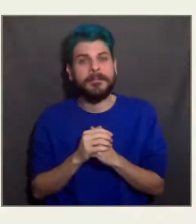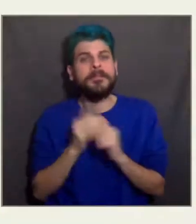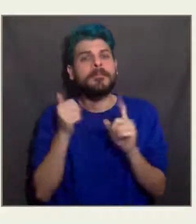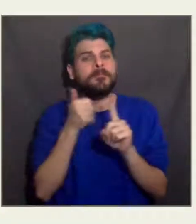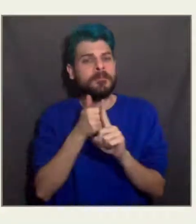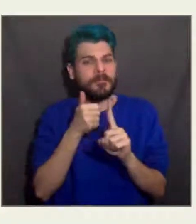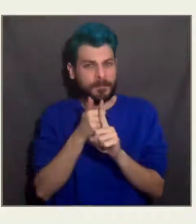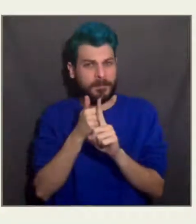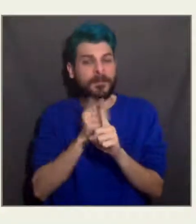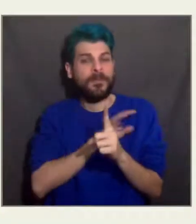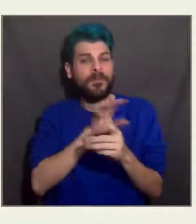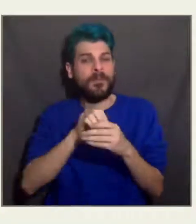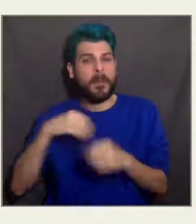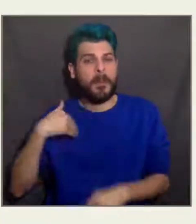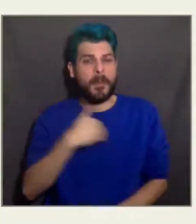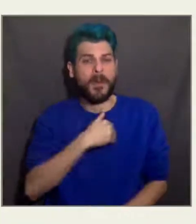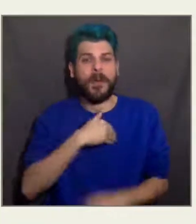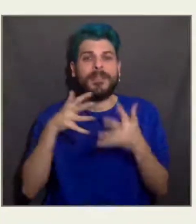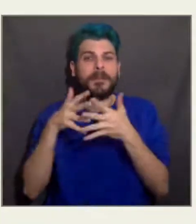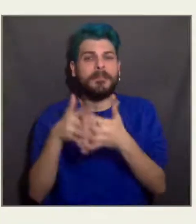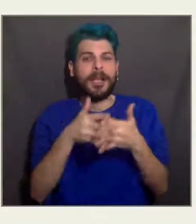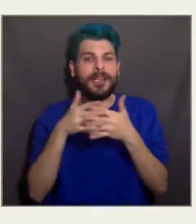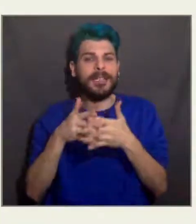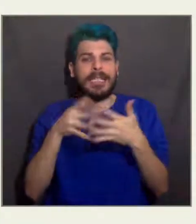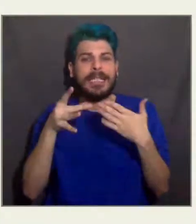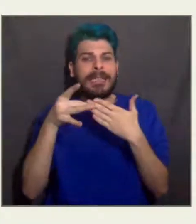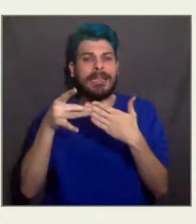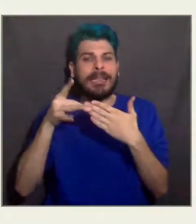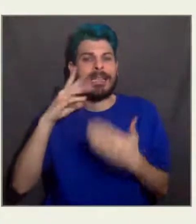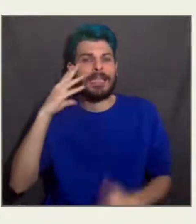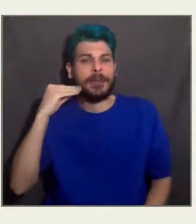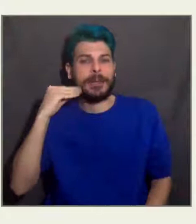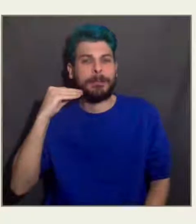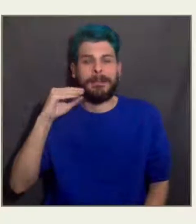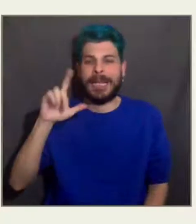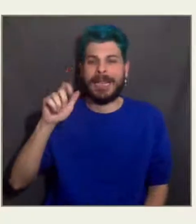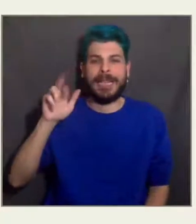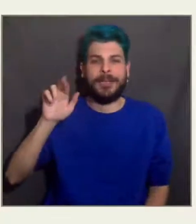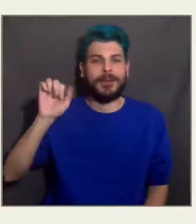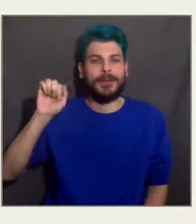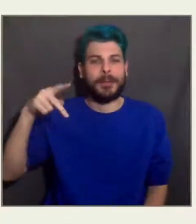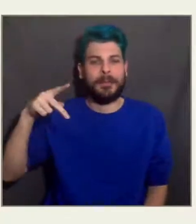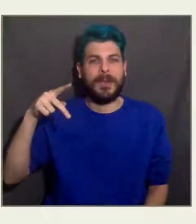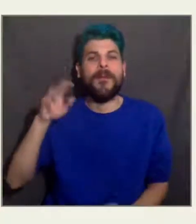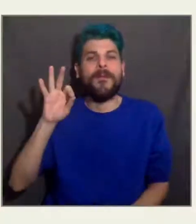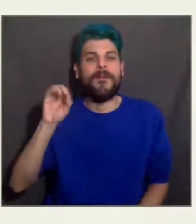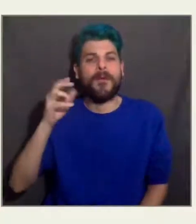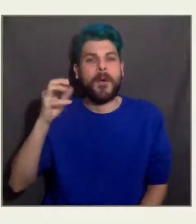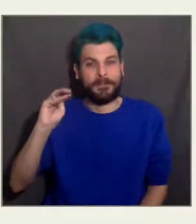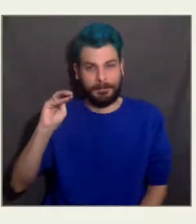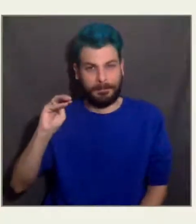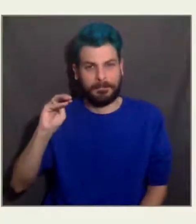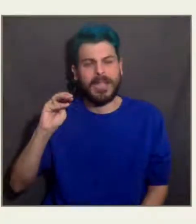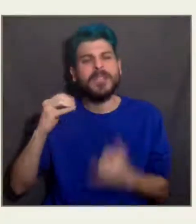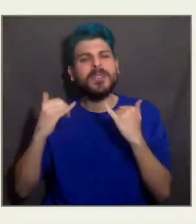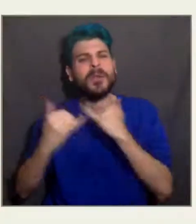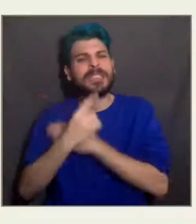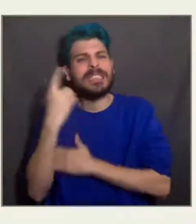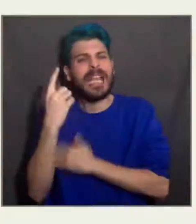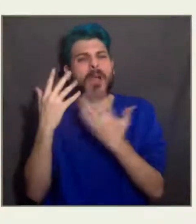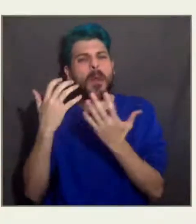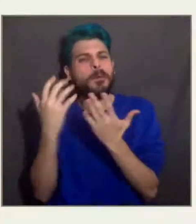the American Leadership Forum. Before we begin, I want to thank a few people who made today's program